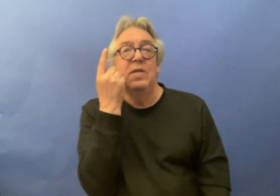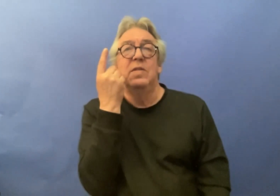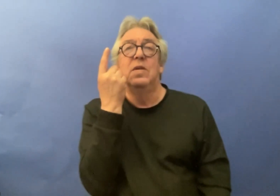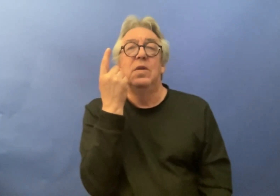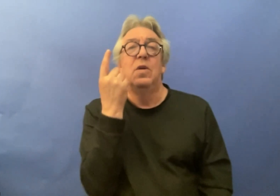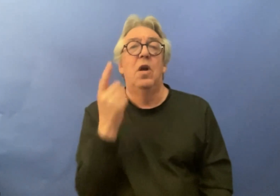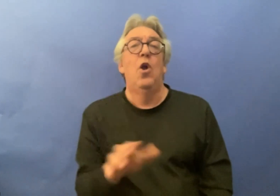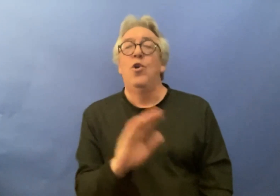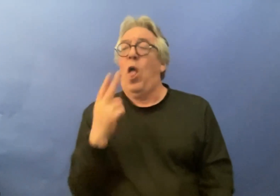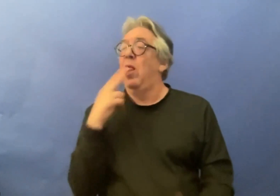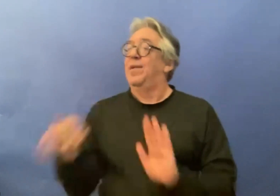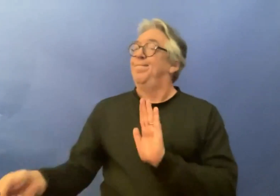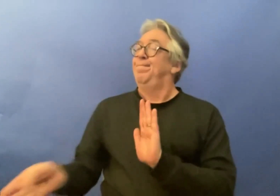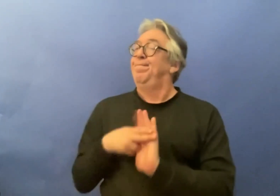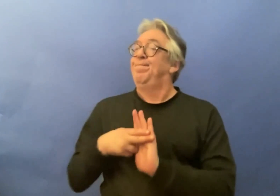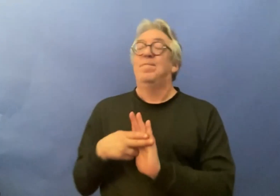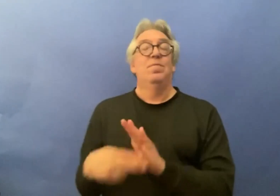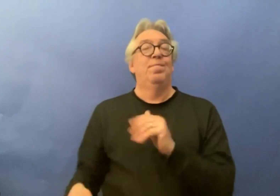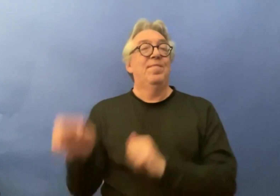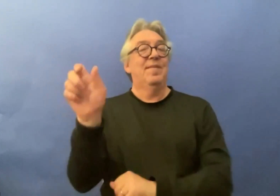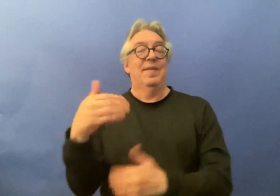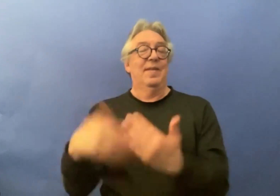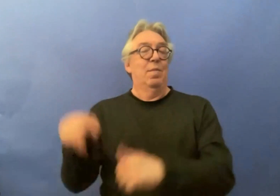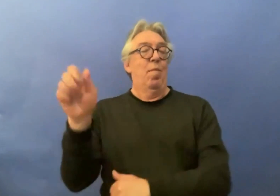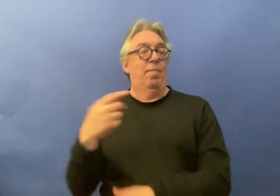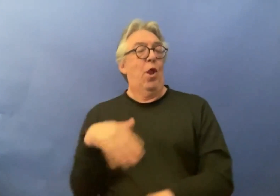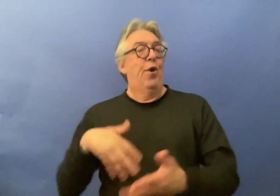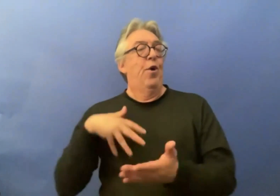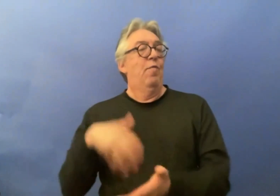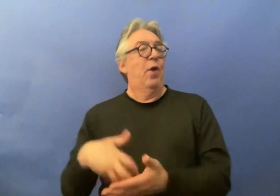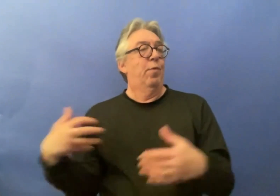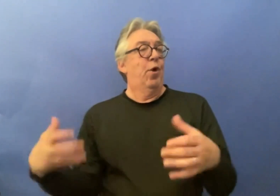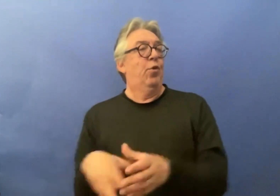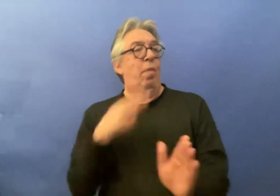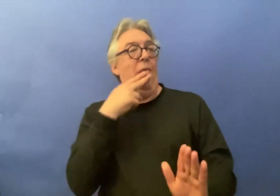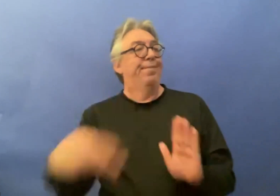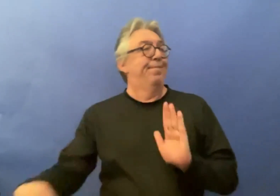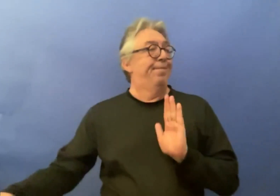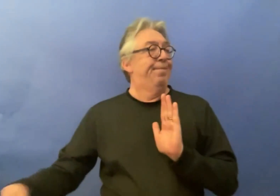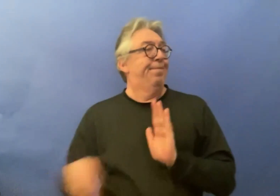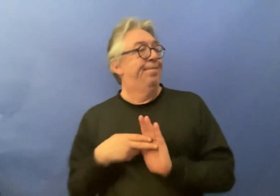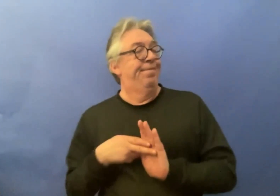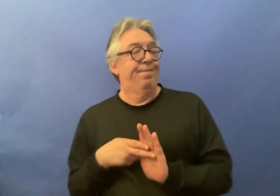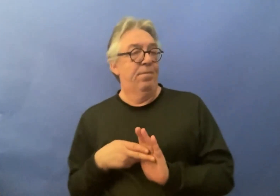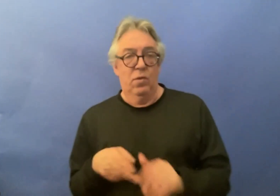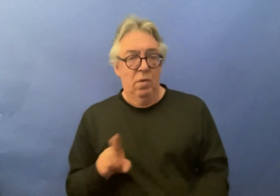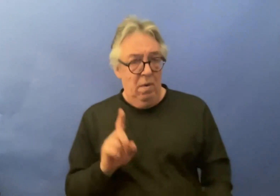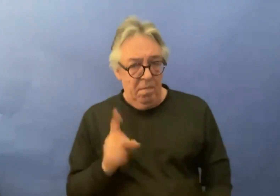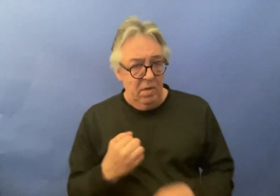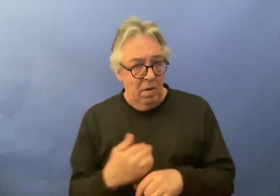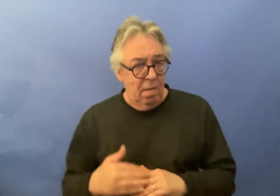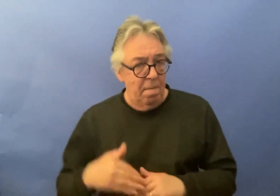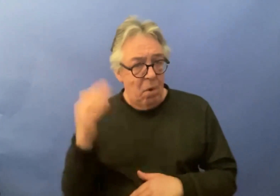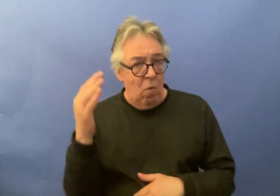vulnerable group, and understanding that we need to do more in terms of identifying risks,